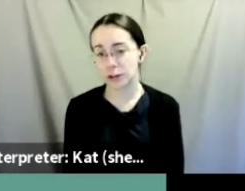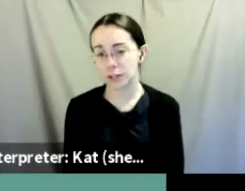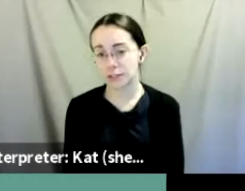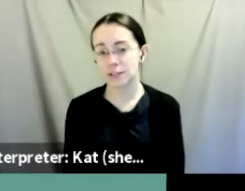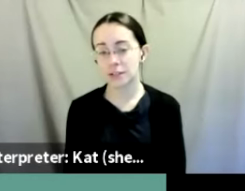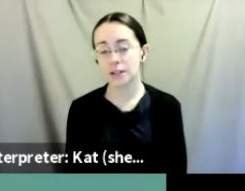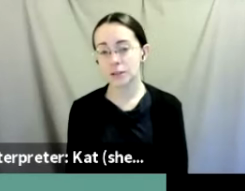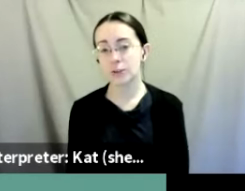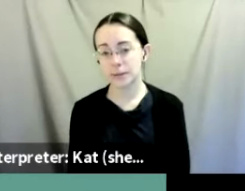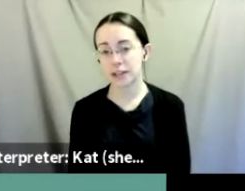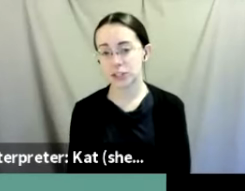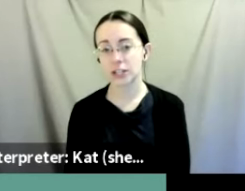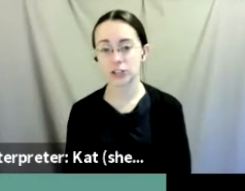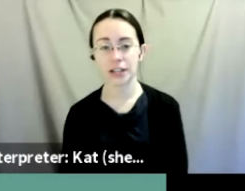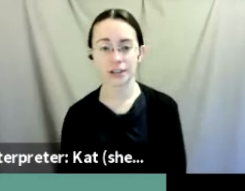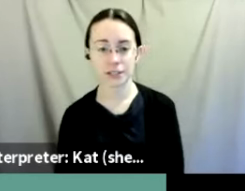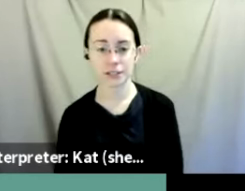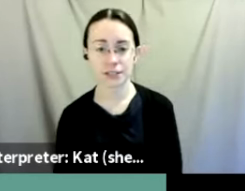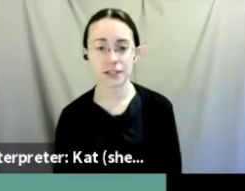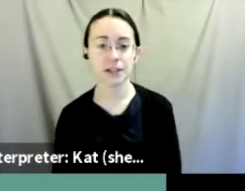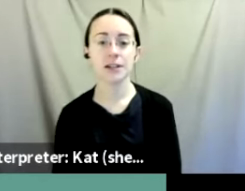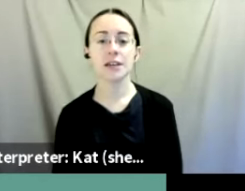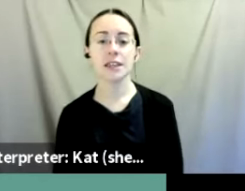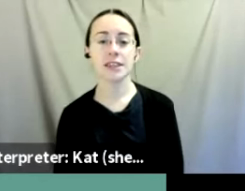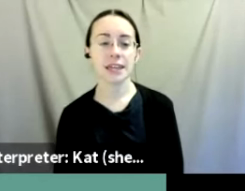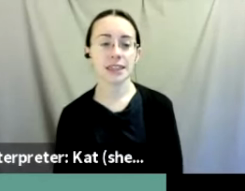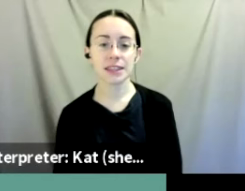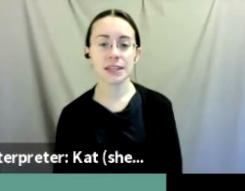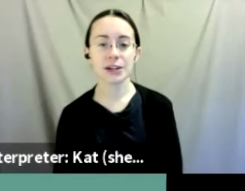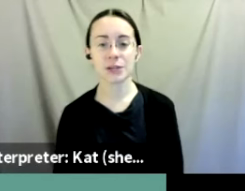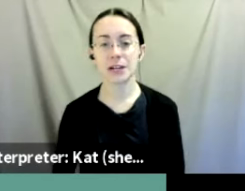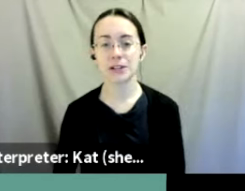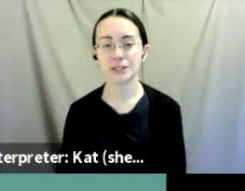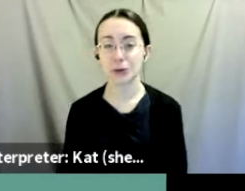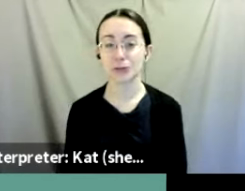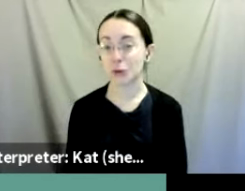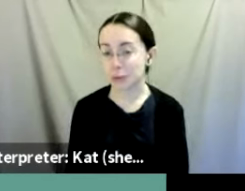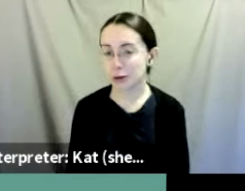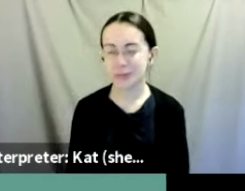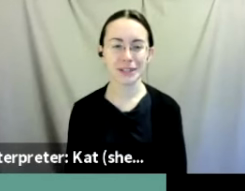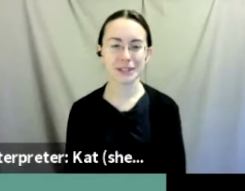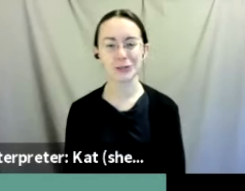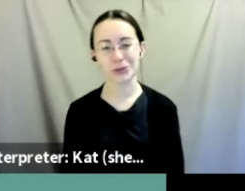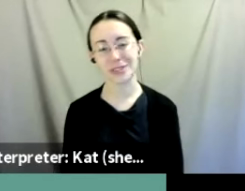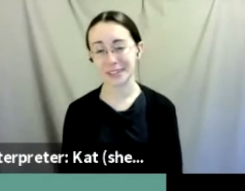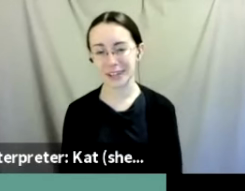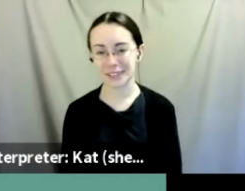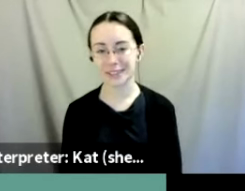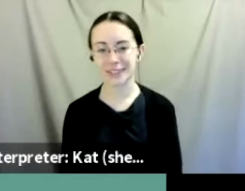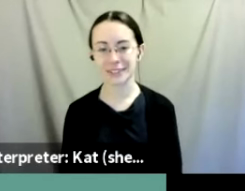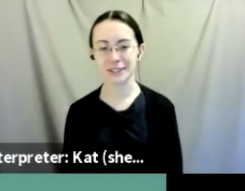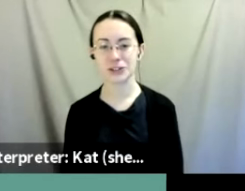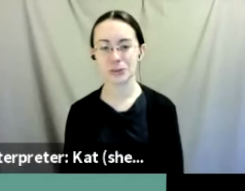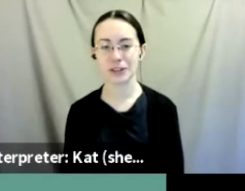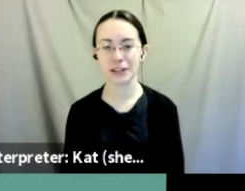positive response from that education and advocacy. They think that hearing impaired is more formal, but in truth, it's not.